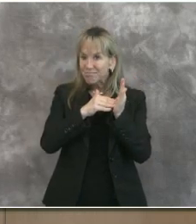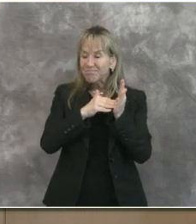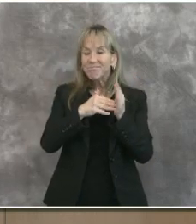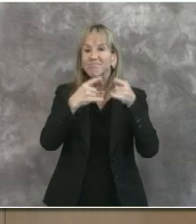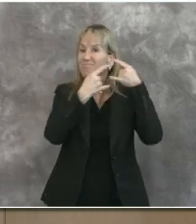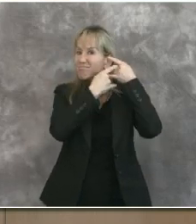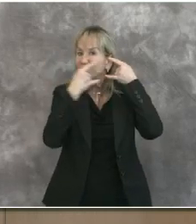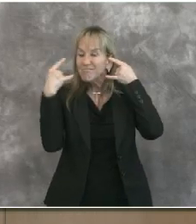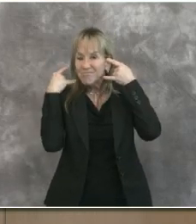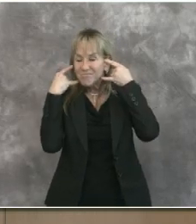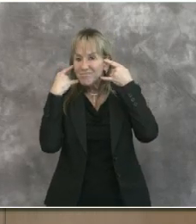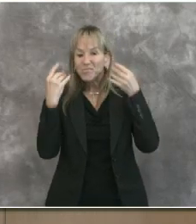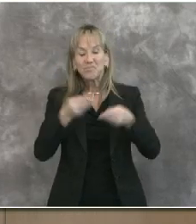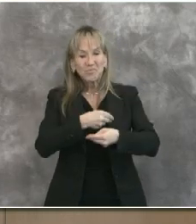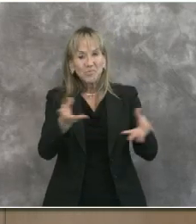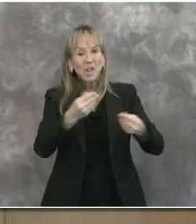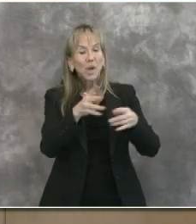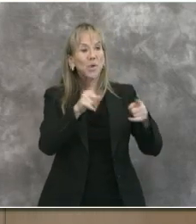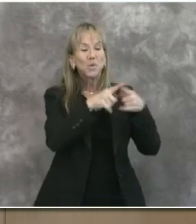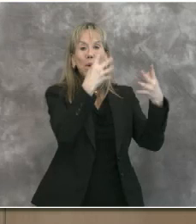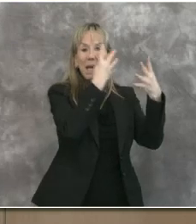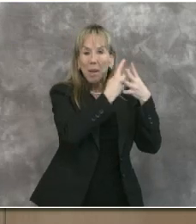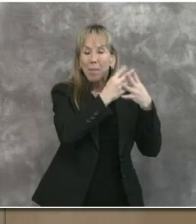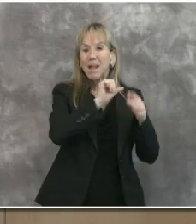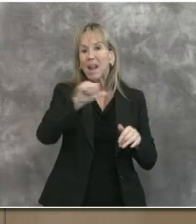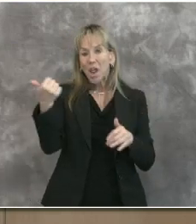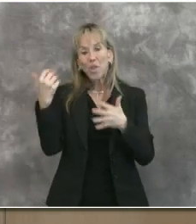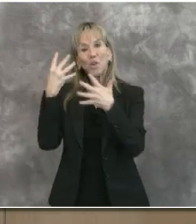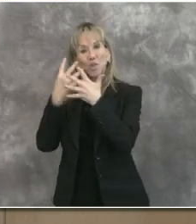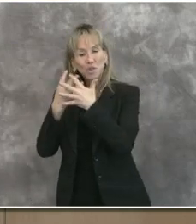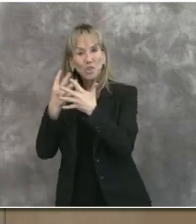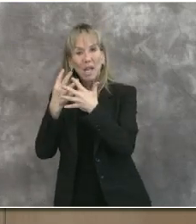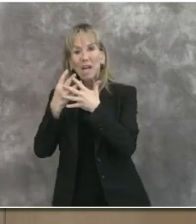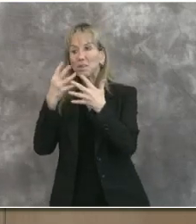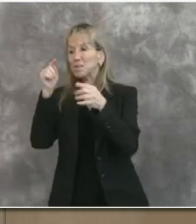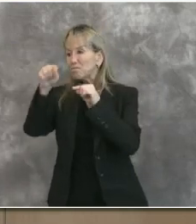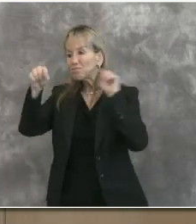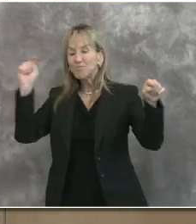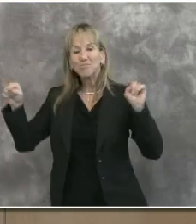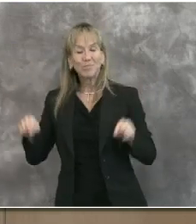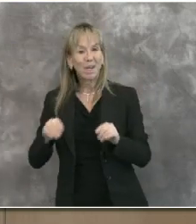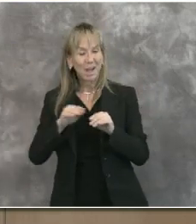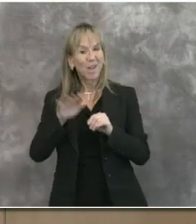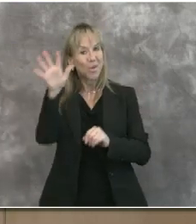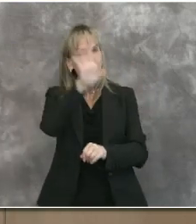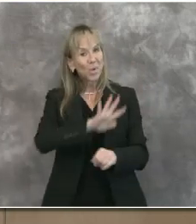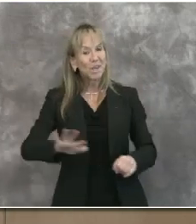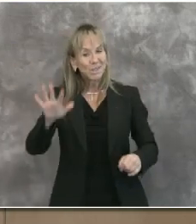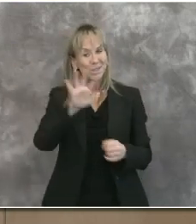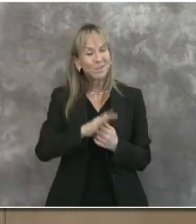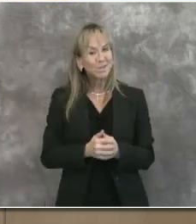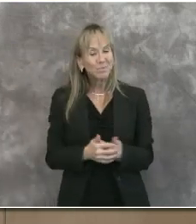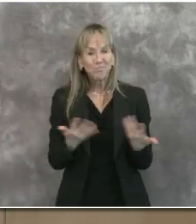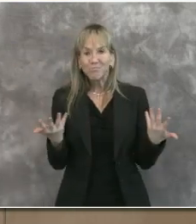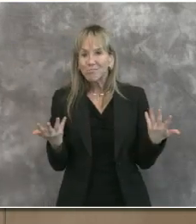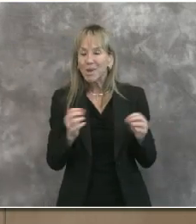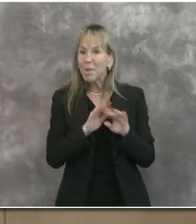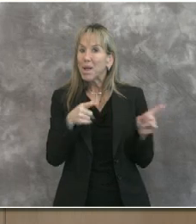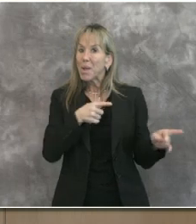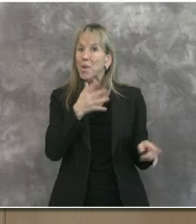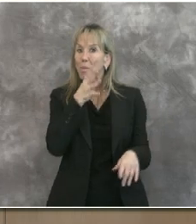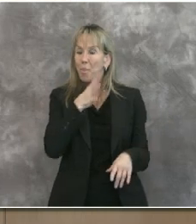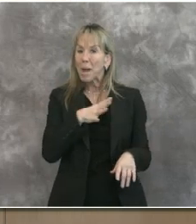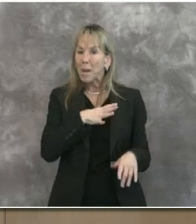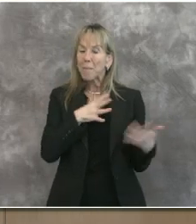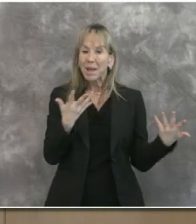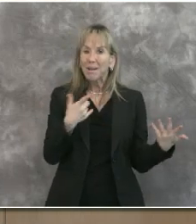coverings have been distributed to inmates at other county jail facilities throughout the region. But, obviously these women are